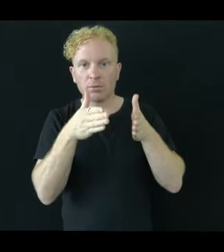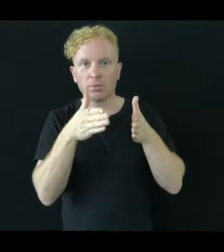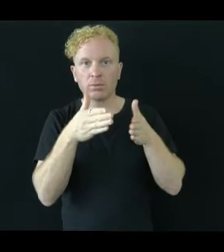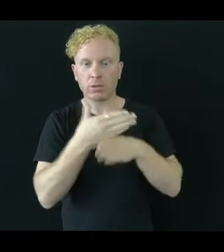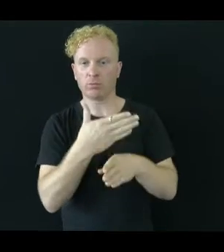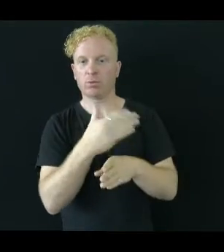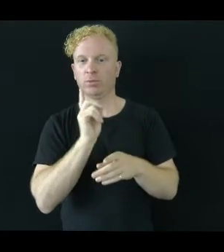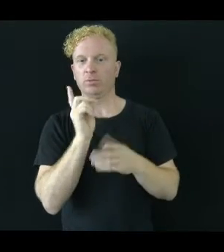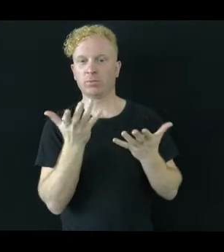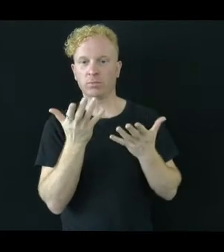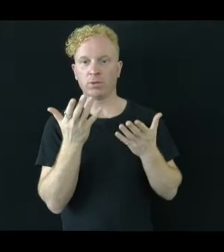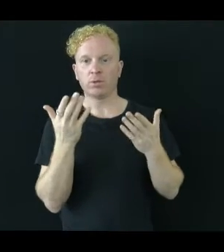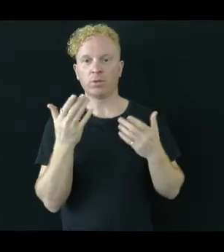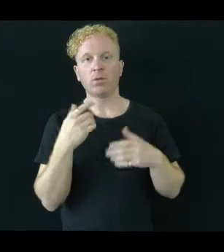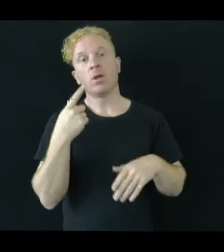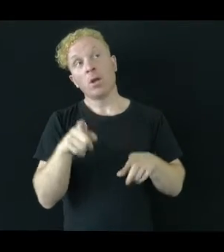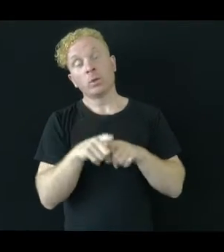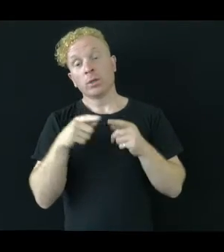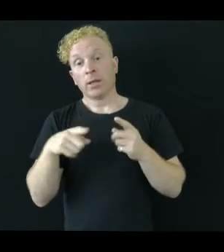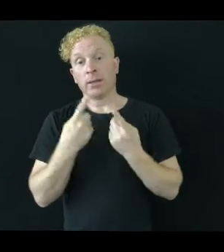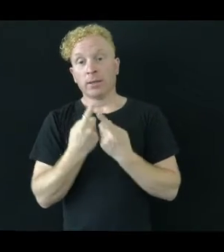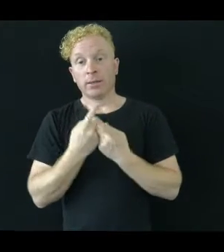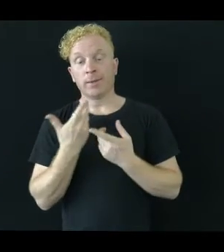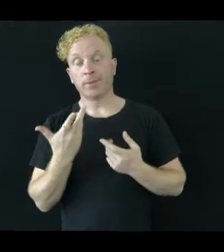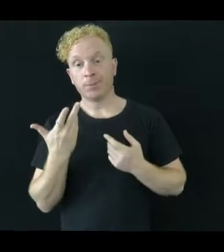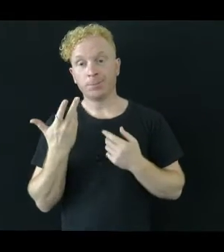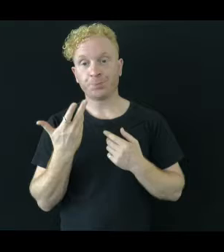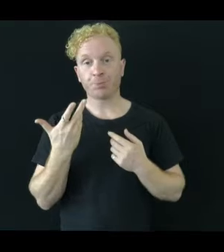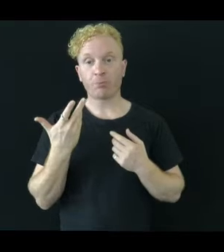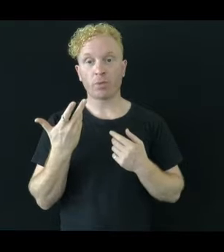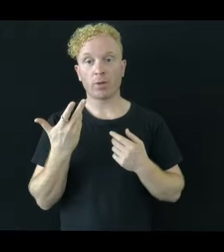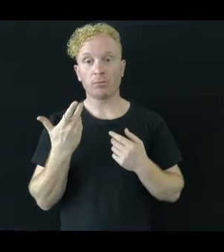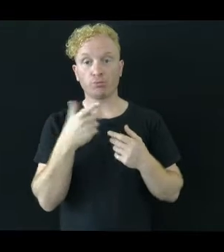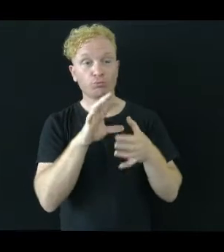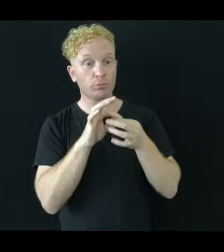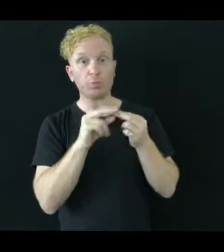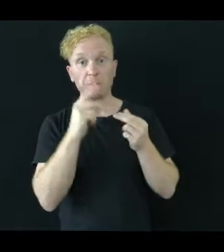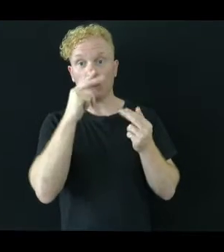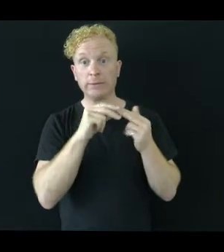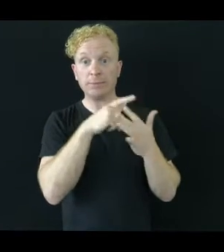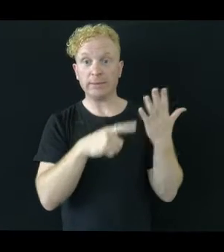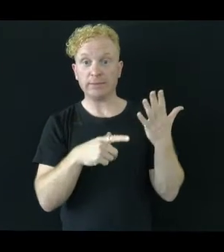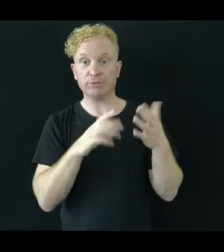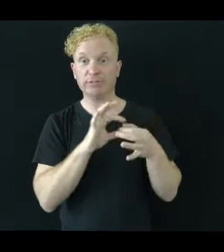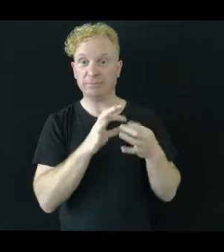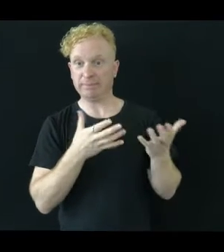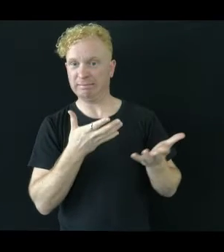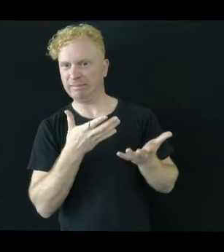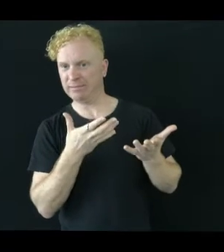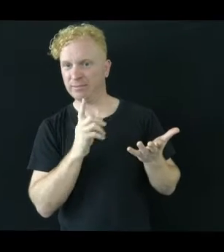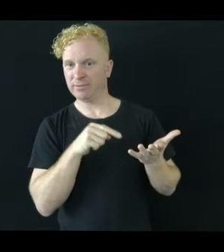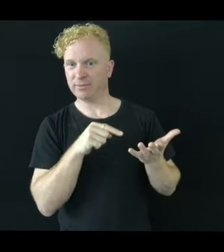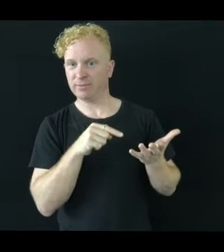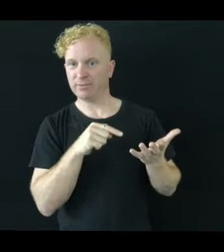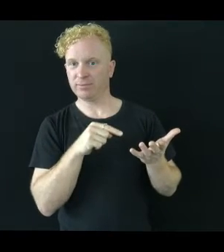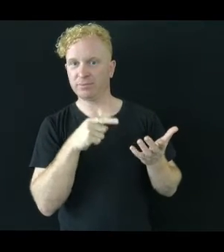carer. Yeah. Yeah, there's that thing that also if you're in a relationship with someone with a